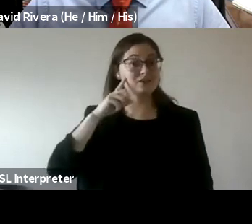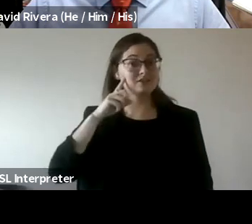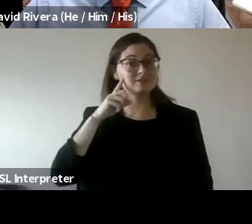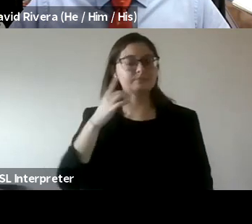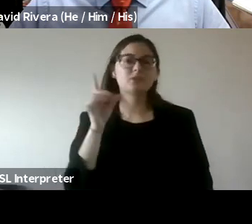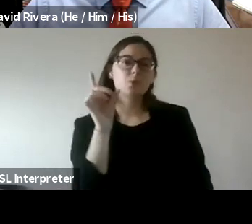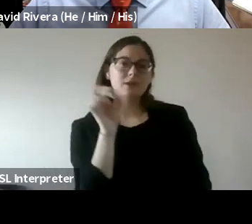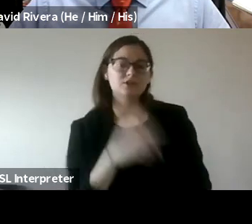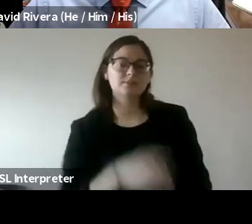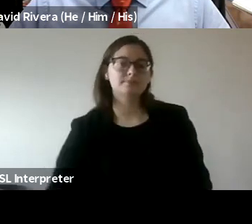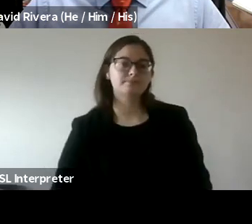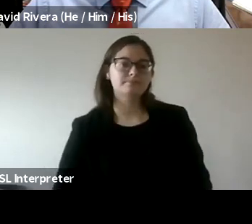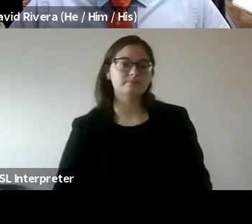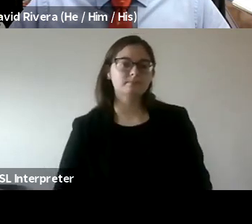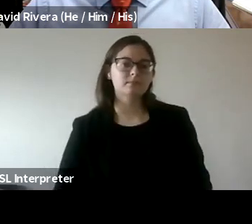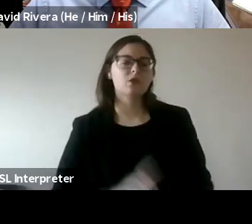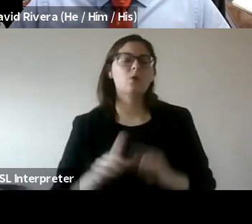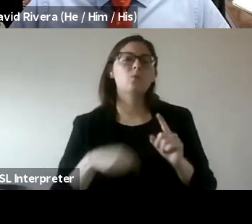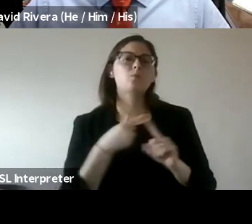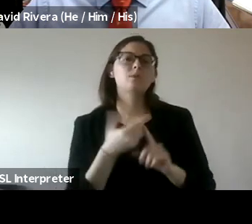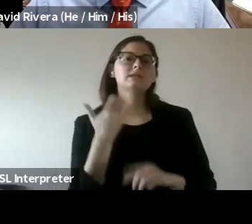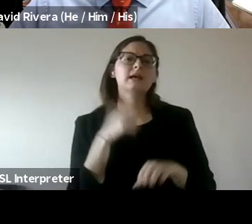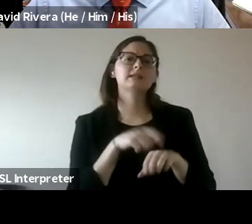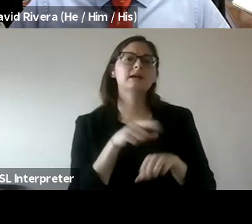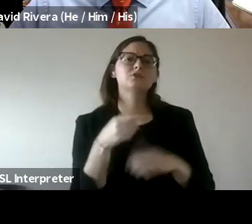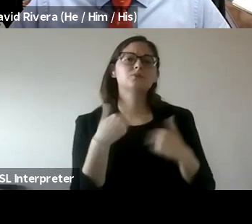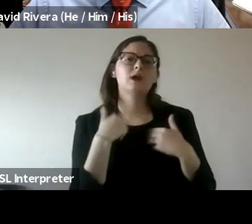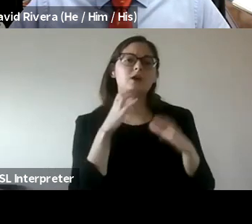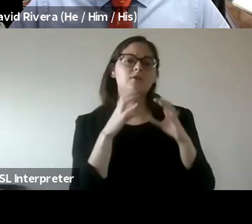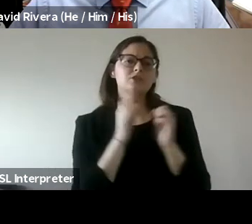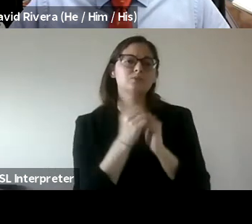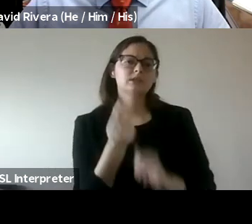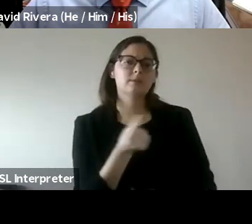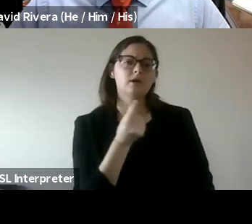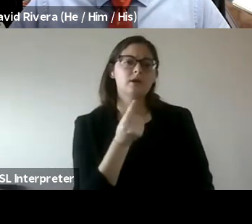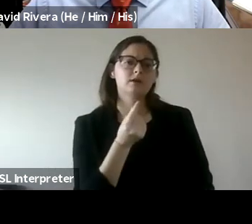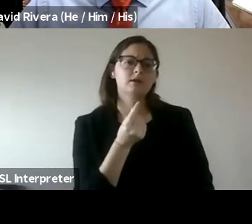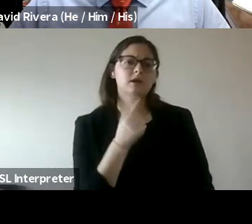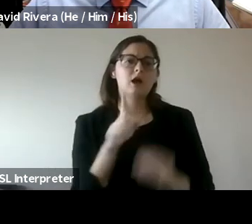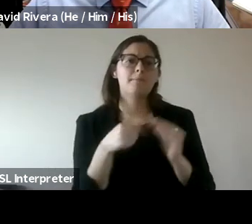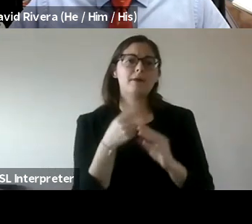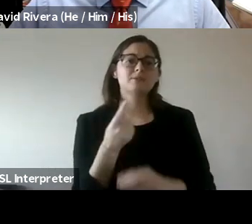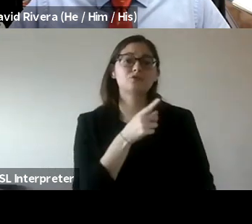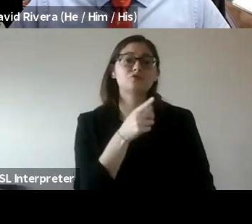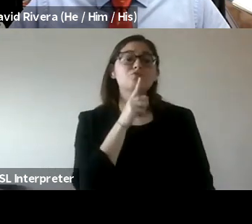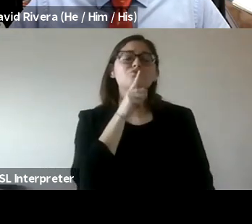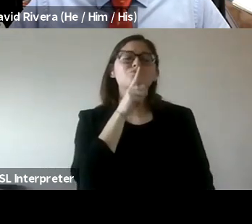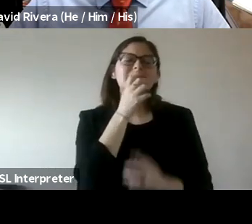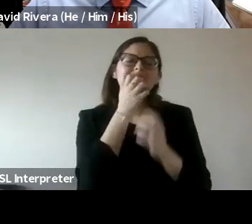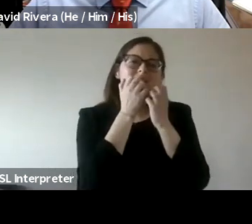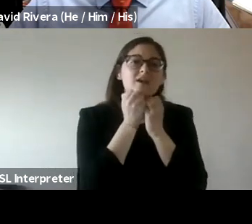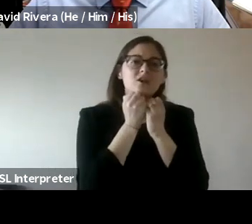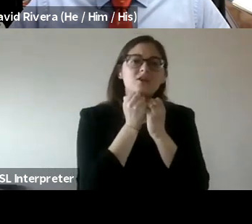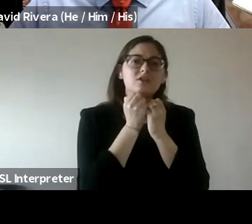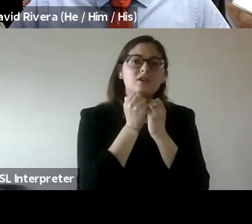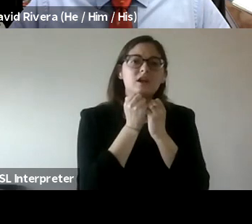question. When was the last time that you had a conversation with someone about something that you really cared about and changed